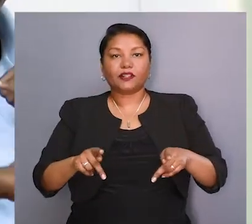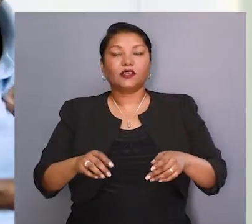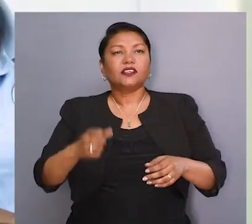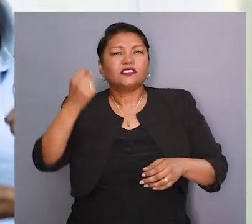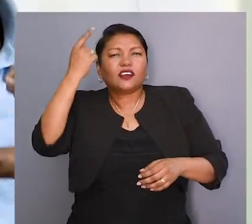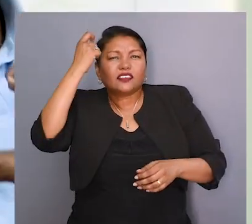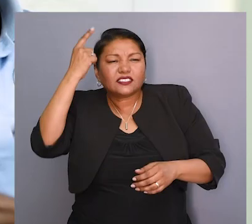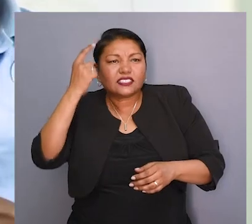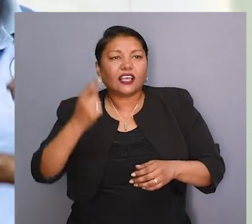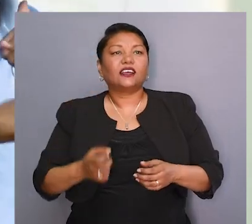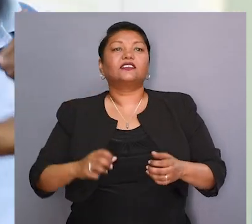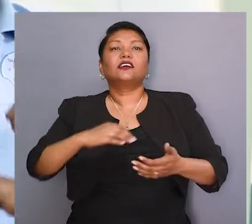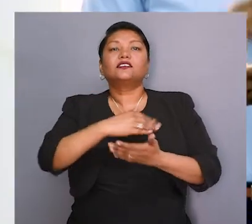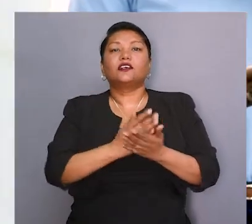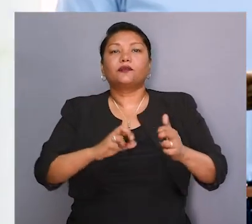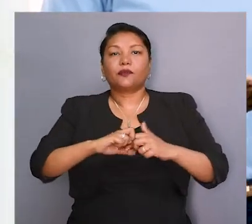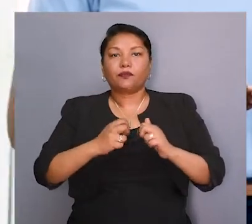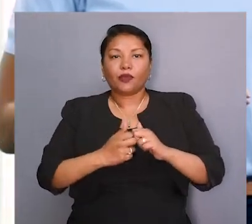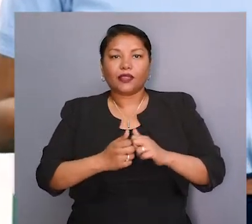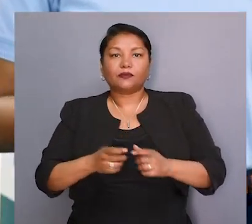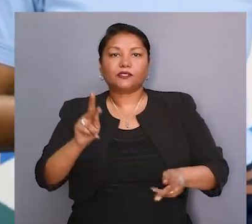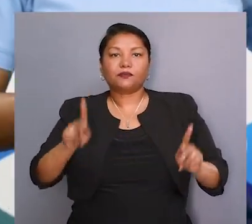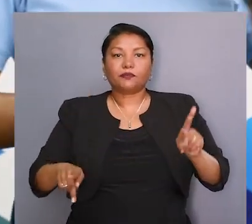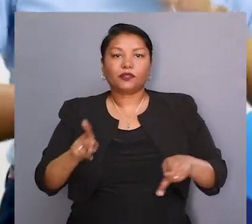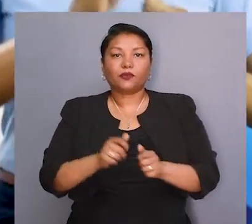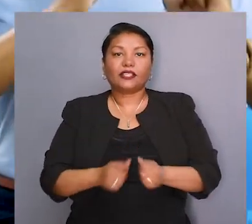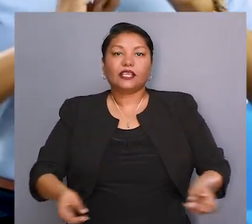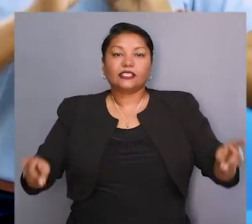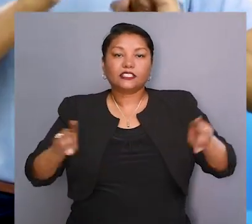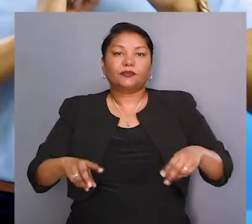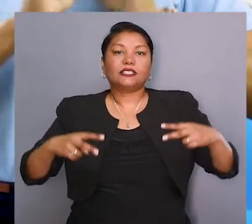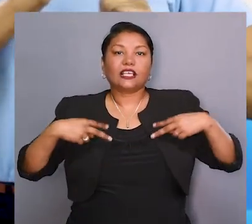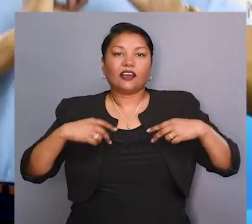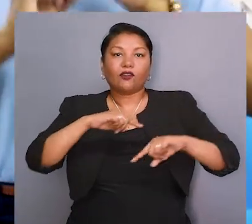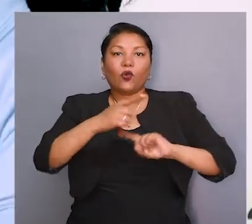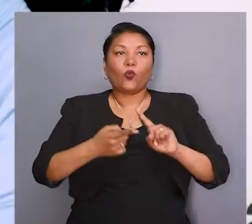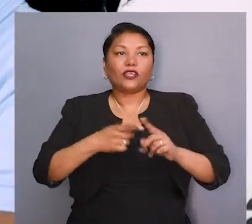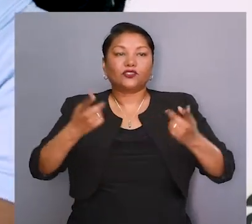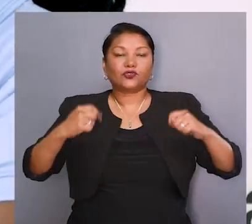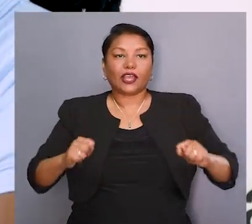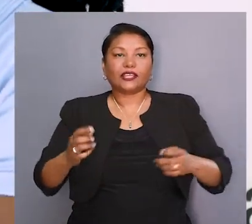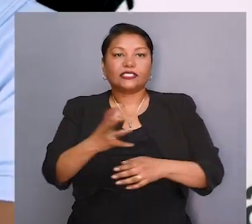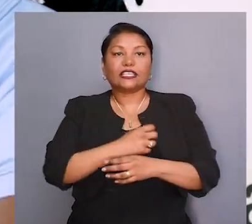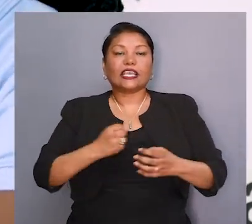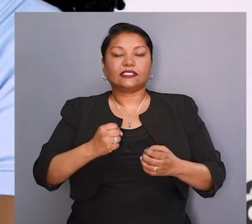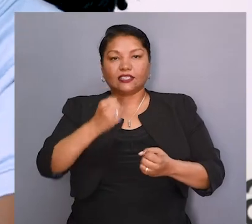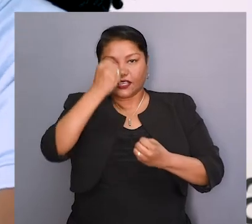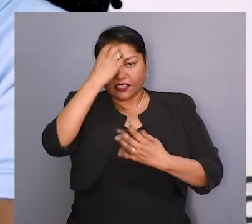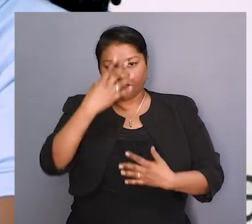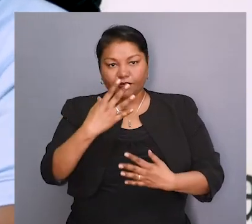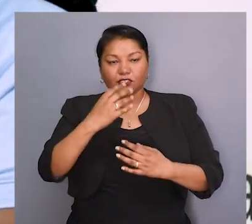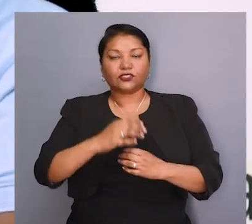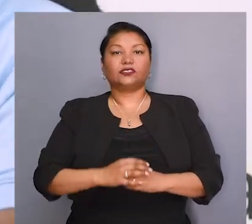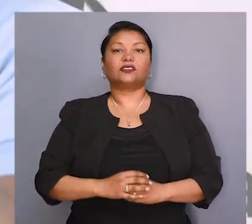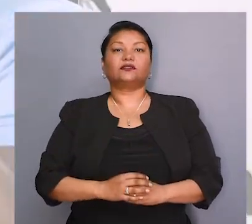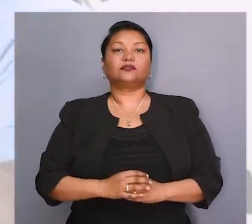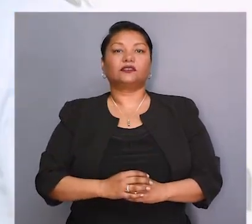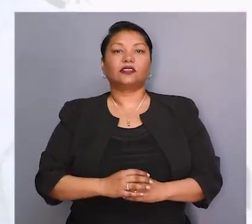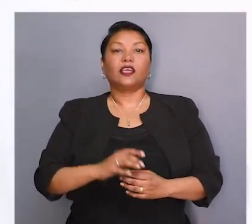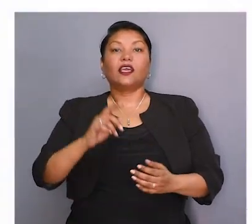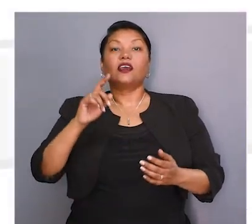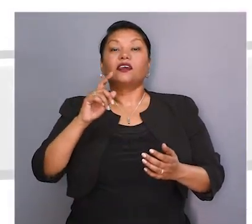to understand and appreciate the cultural and linguistic barriers these PwDs face when seeking to access care and